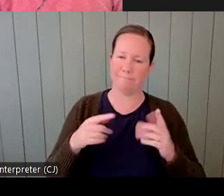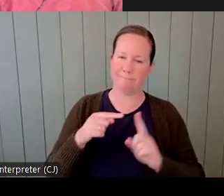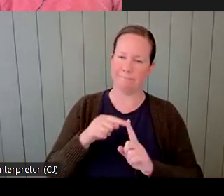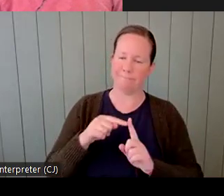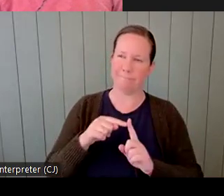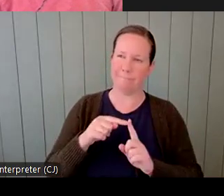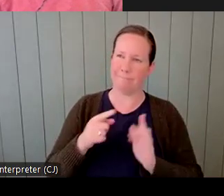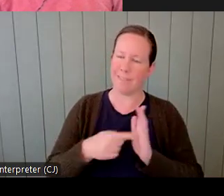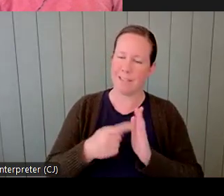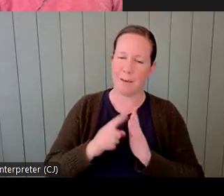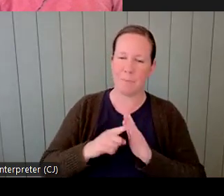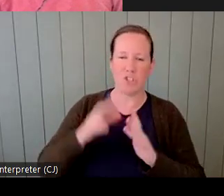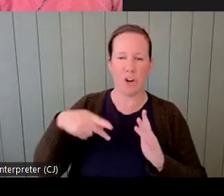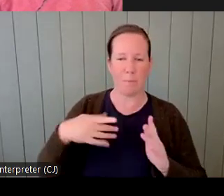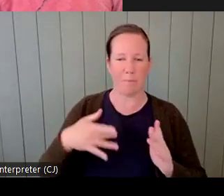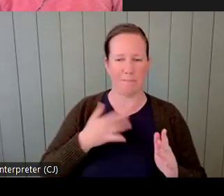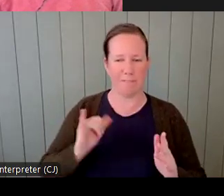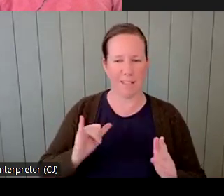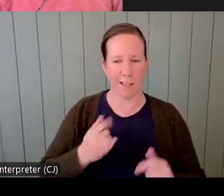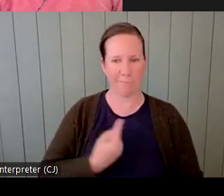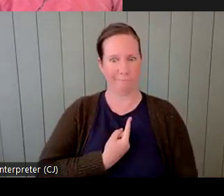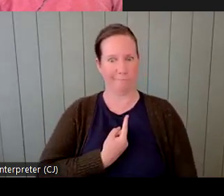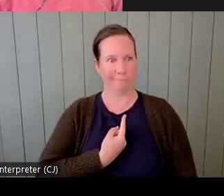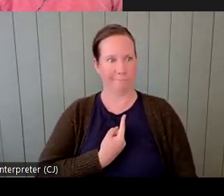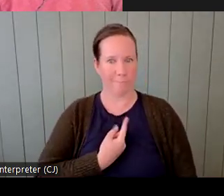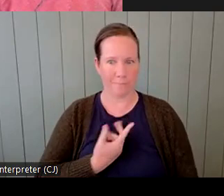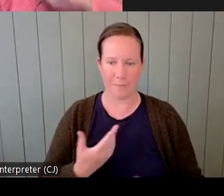solitary solo journey, even if you have a co-founder.